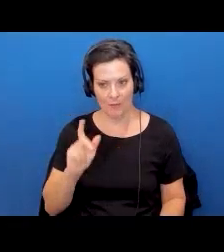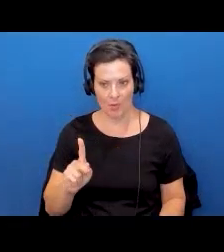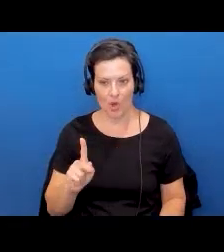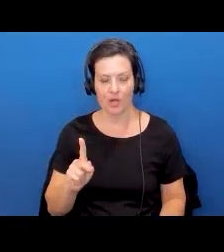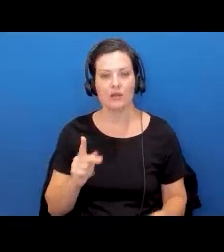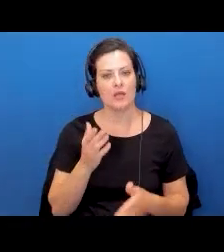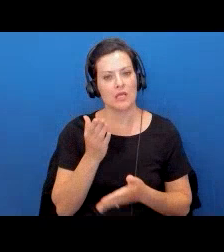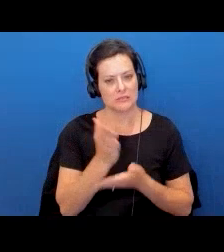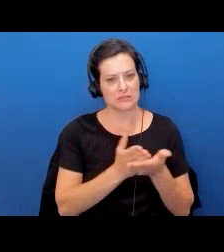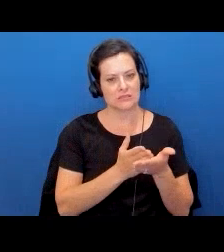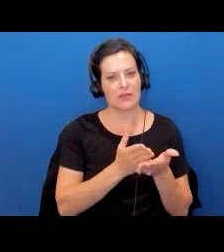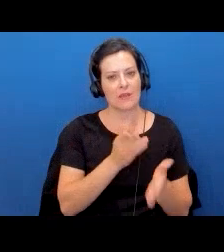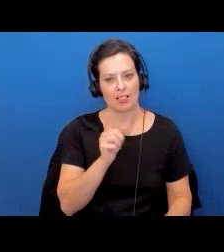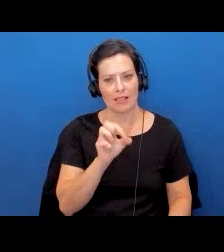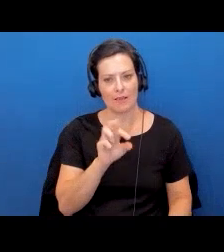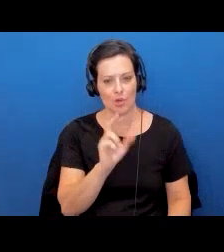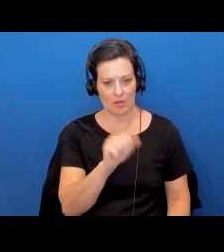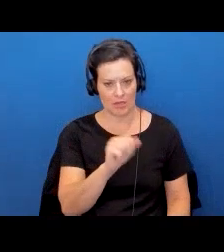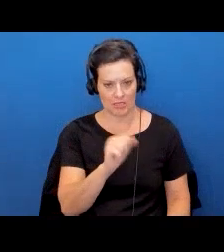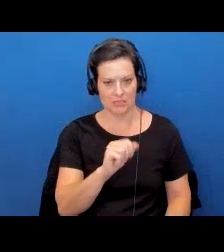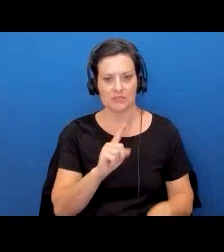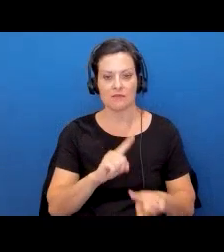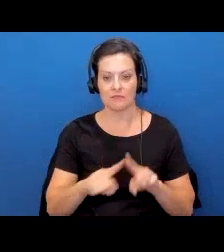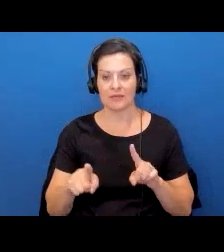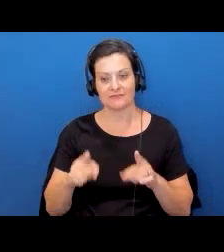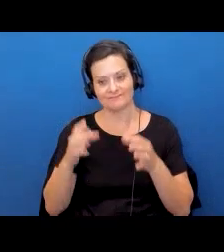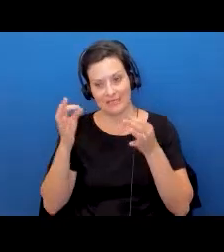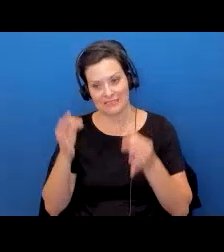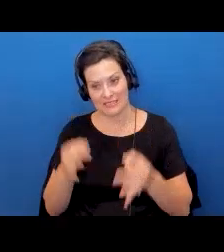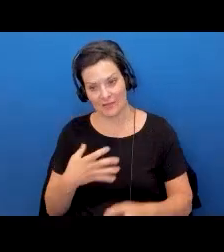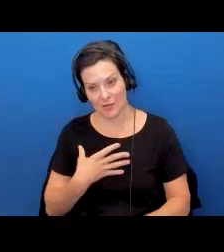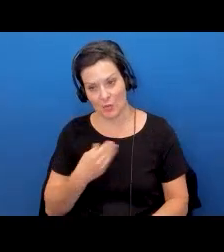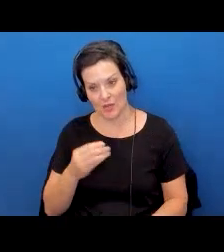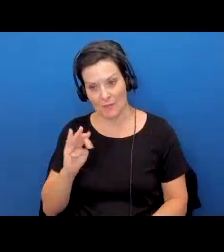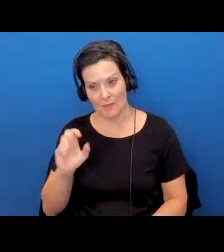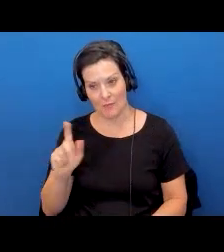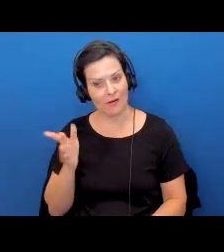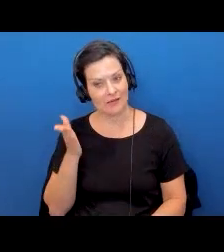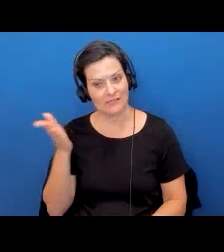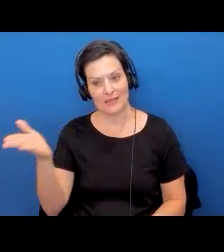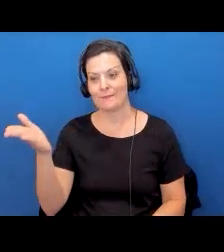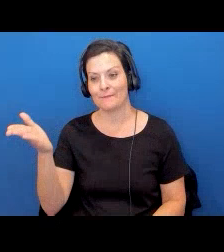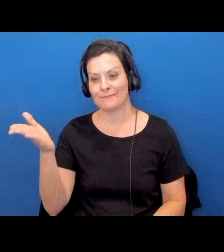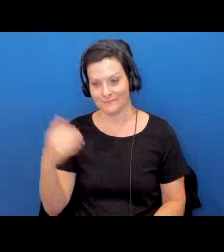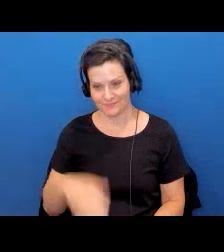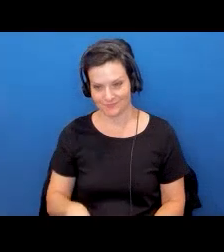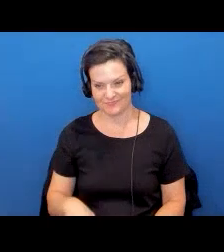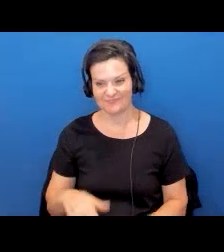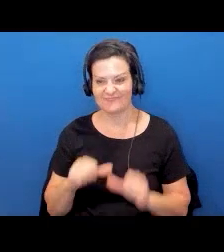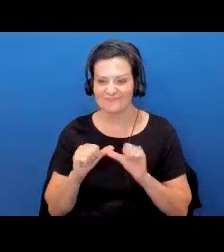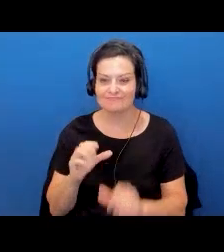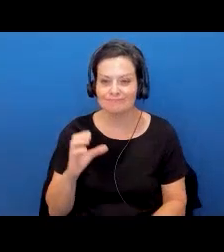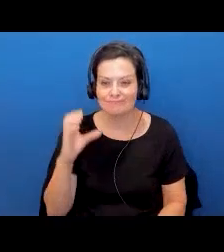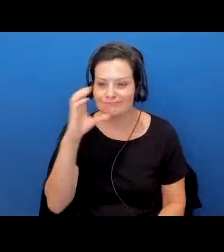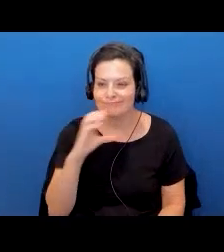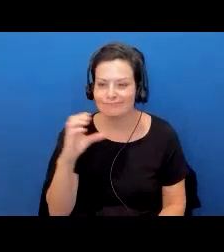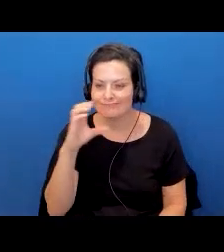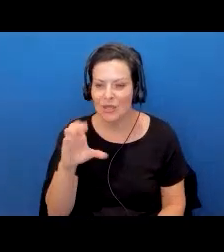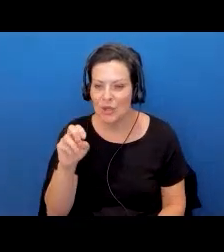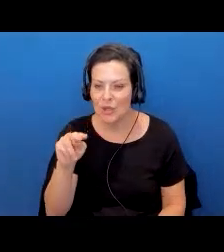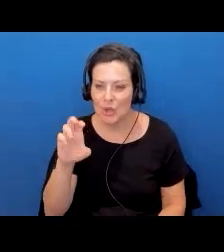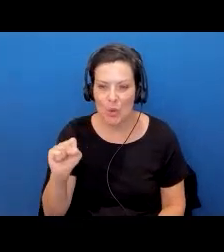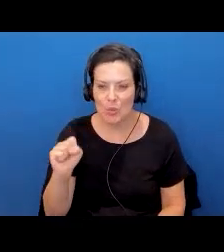there, but there are definitely white bark pine. And so we just need to keep looking for cones, and it could be